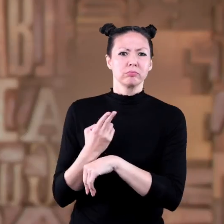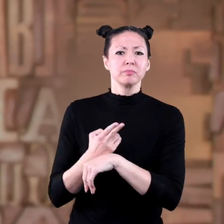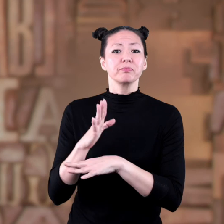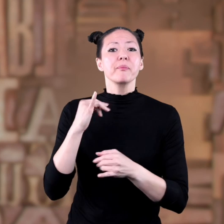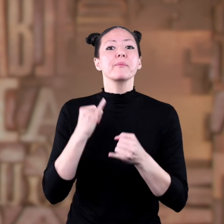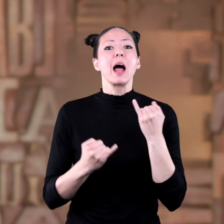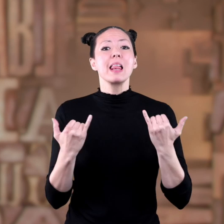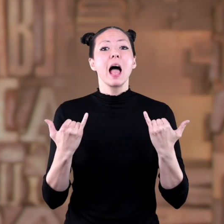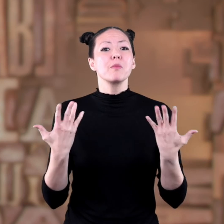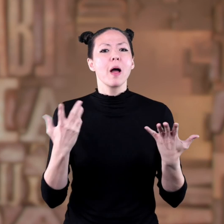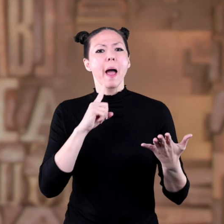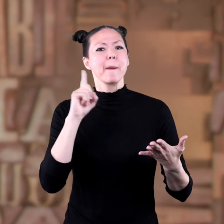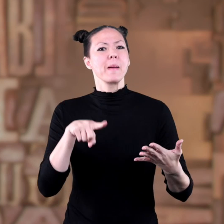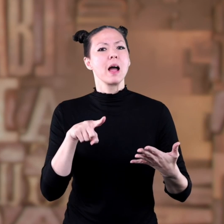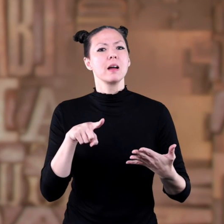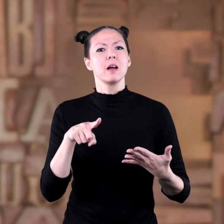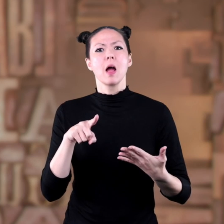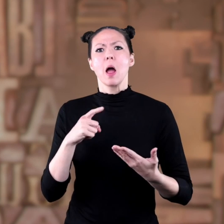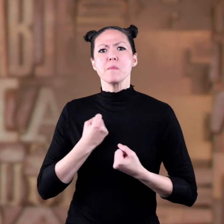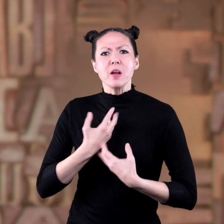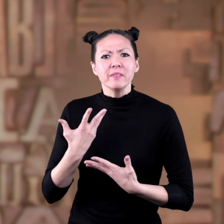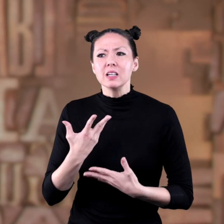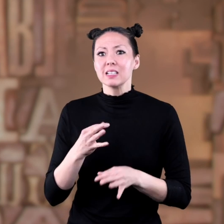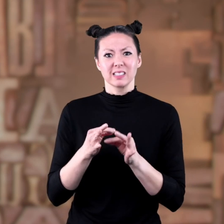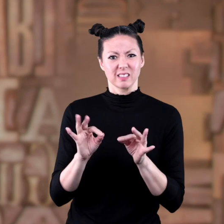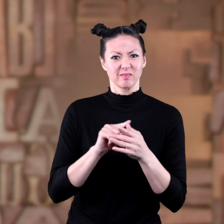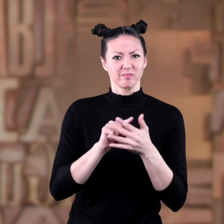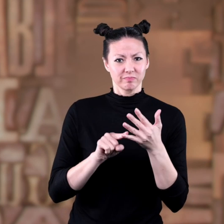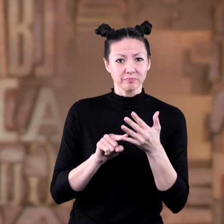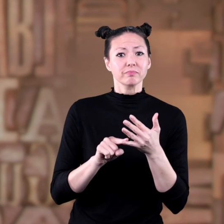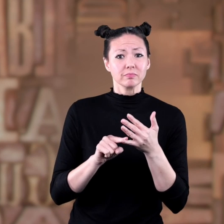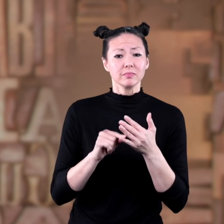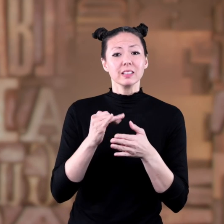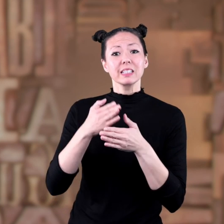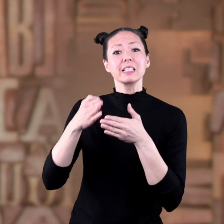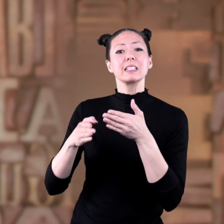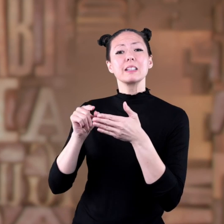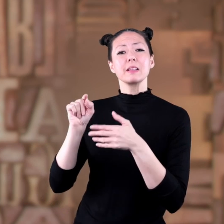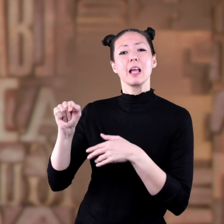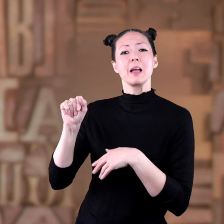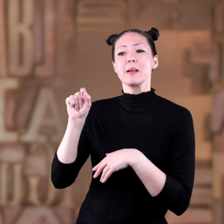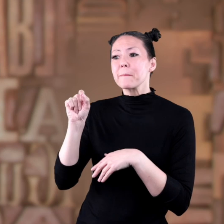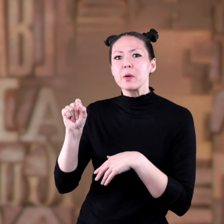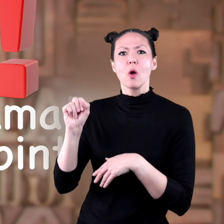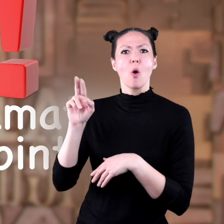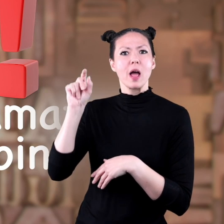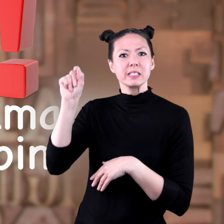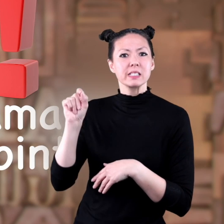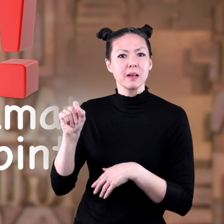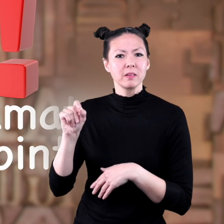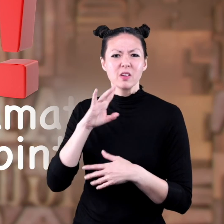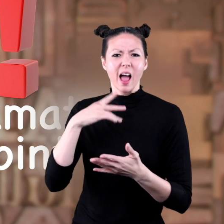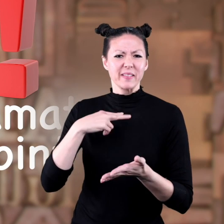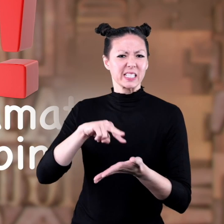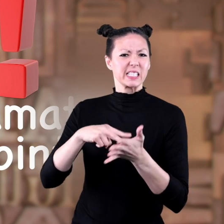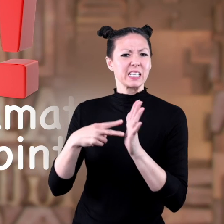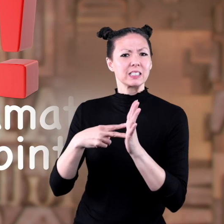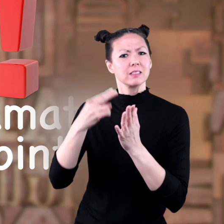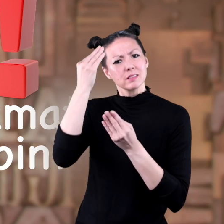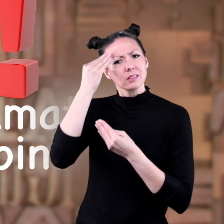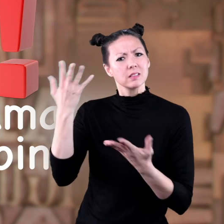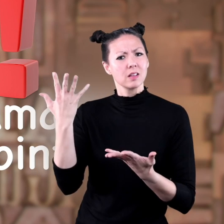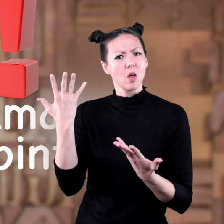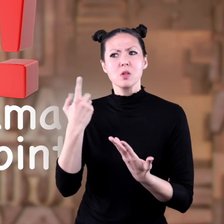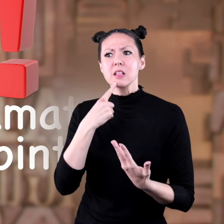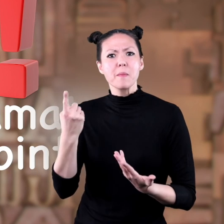Finally, there are command or imperative sentences. These can end with a period or an exclamation mark and are intended to